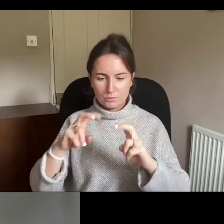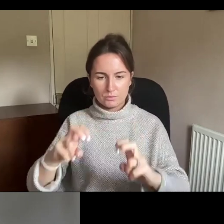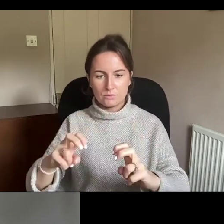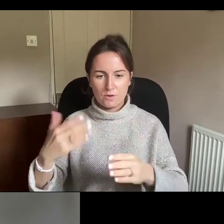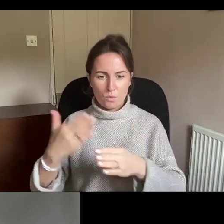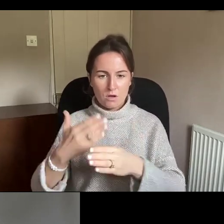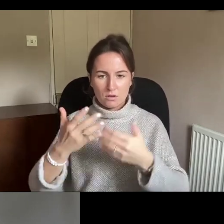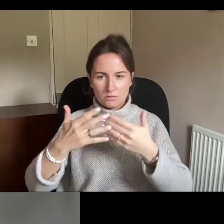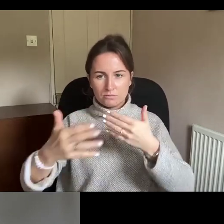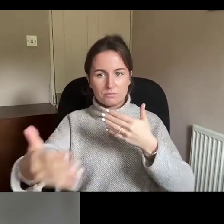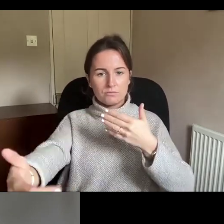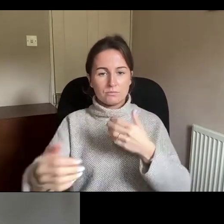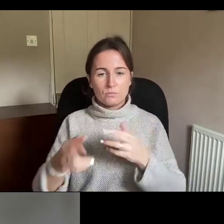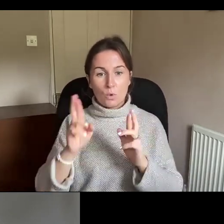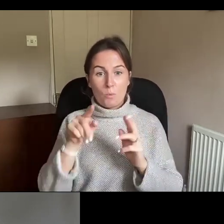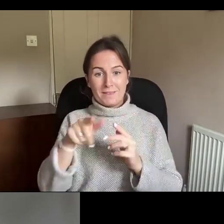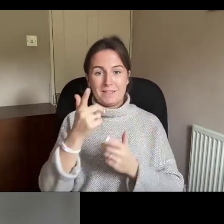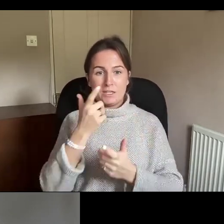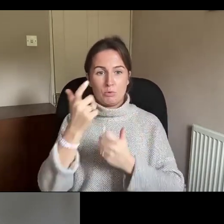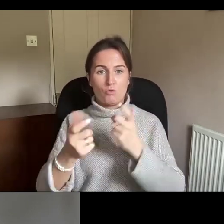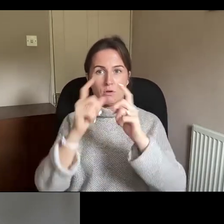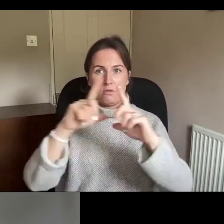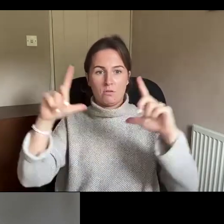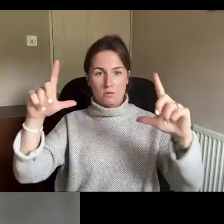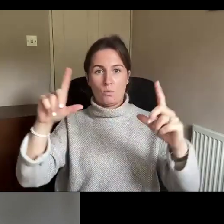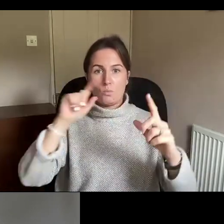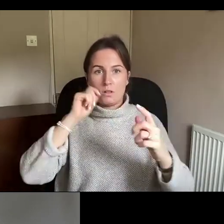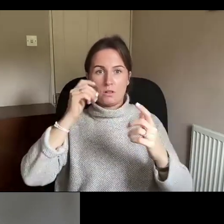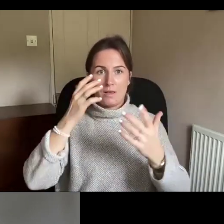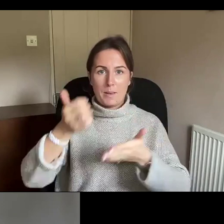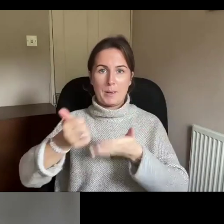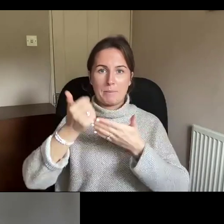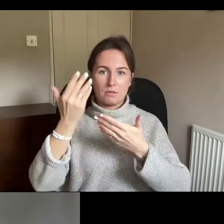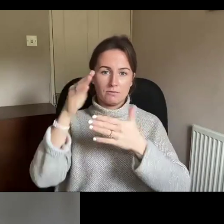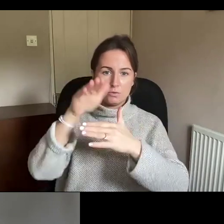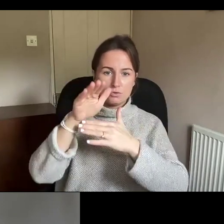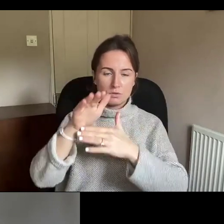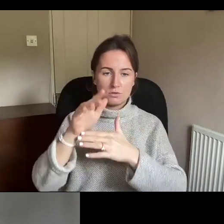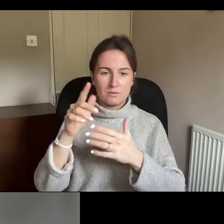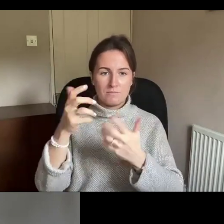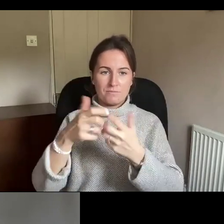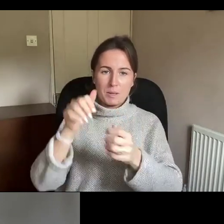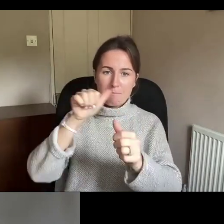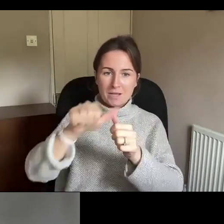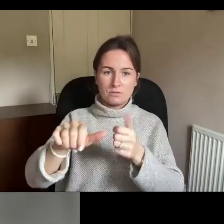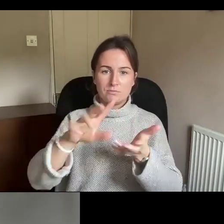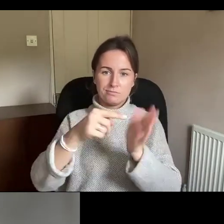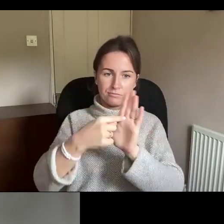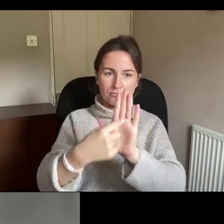we hope that the Explorer could really help us in the future to better represent how we are showcasing how our funding